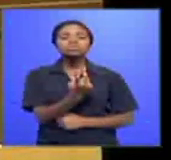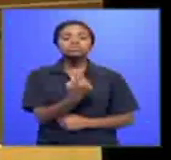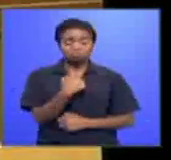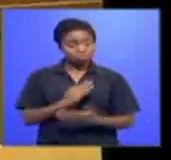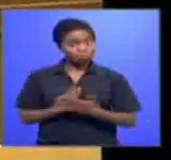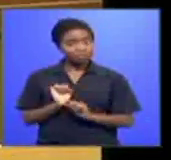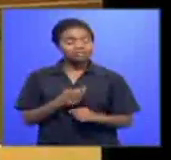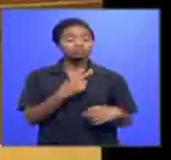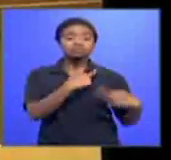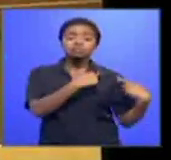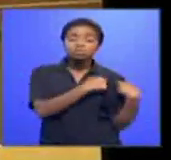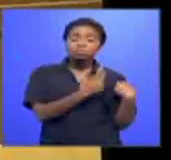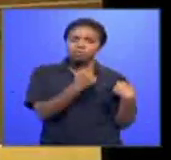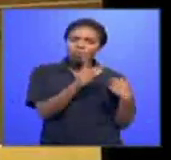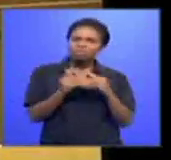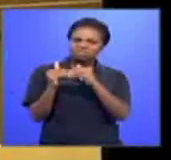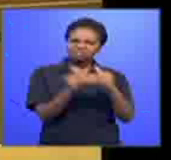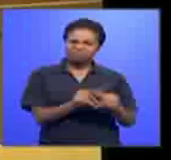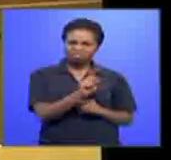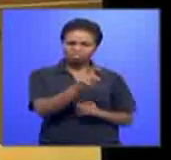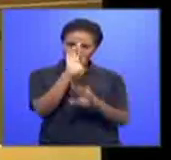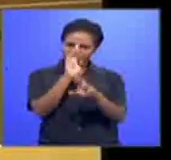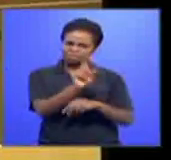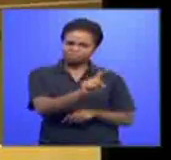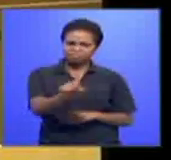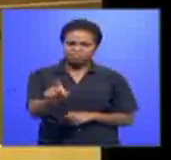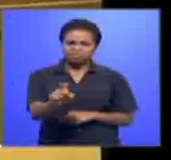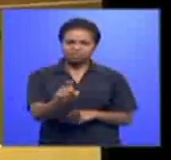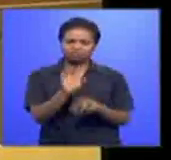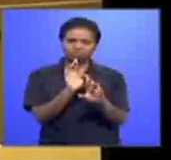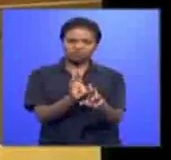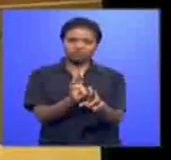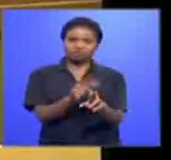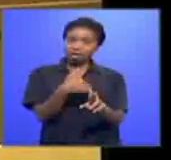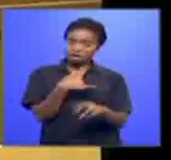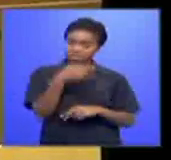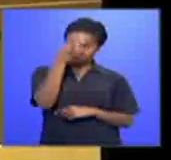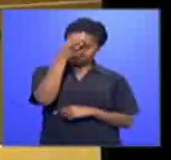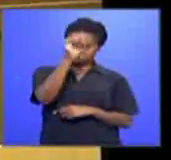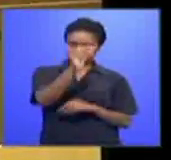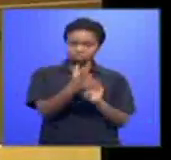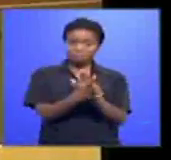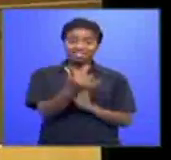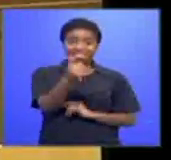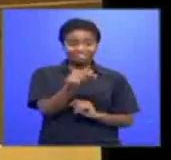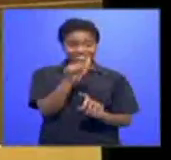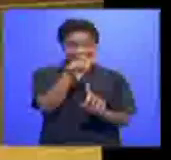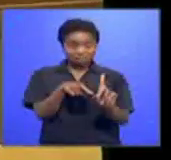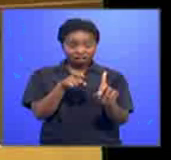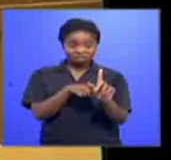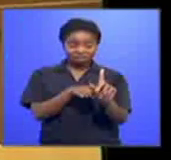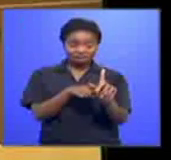the supreme law of the Republic. We will spare no effort in doing